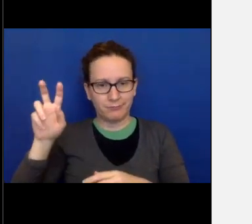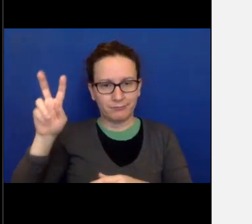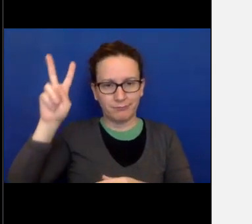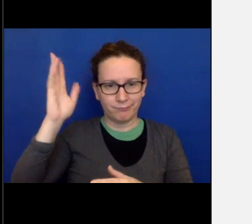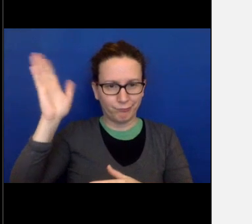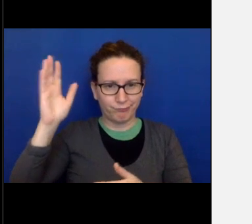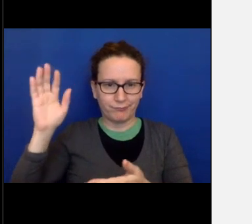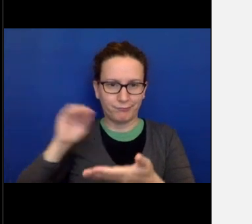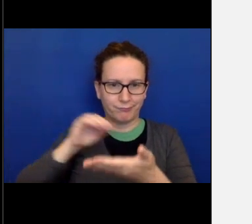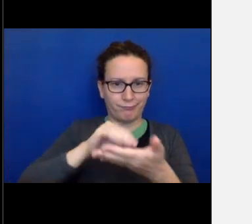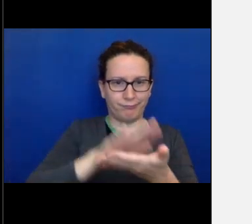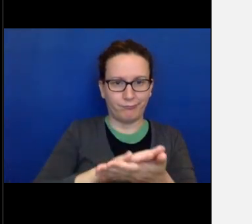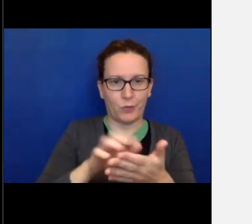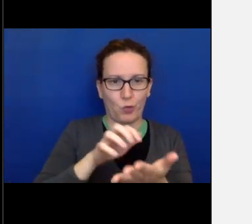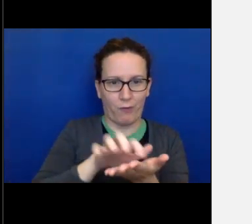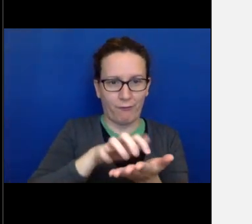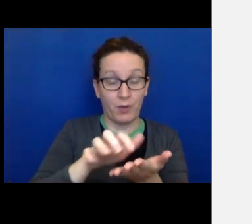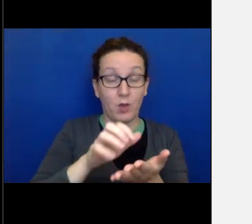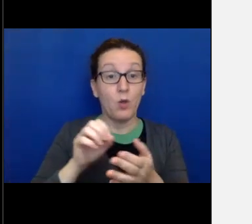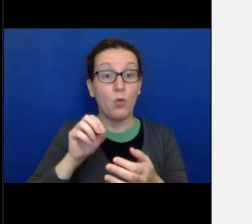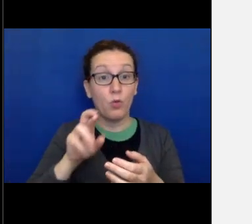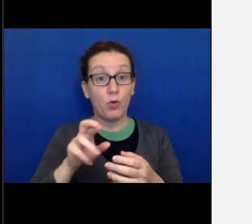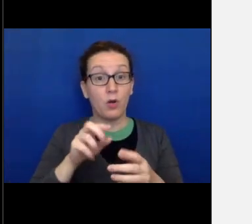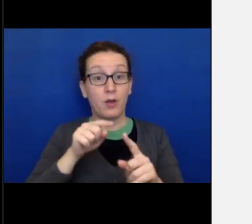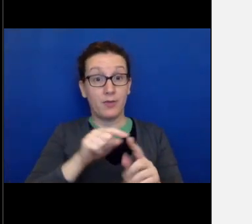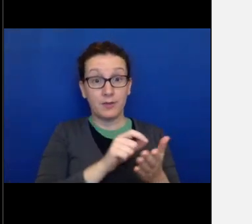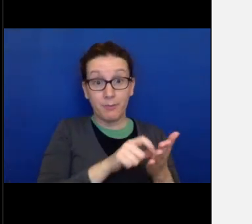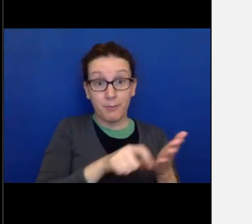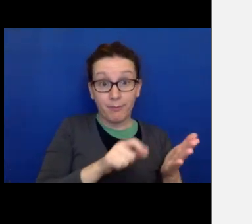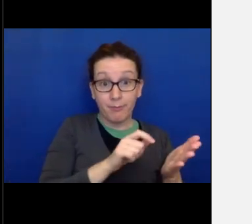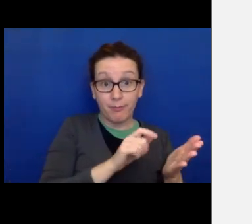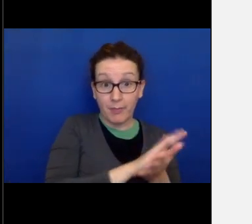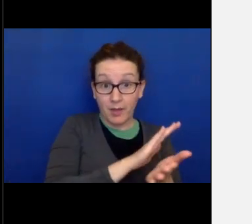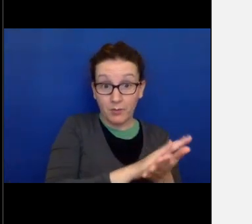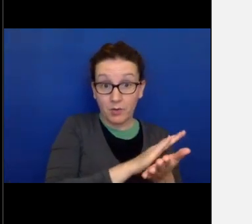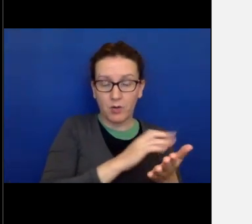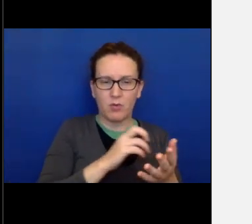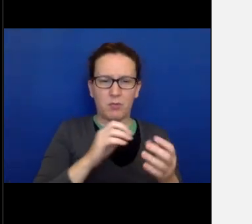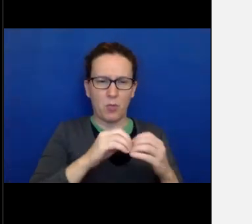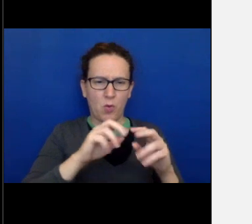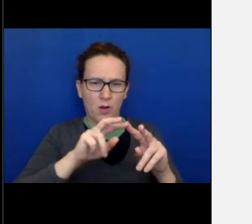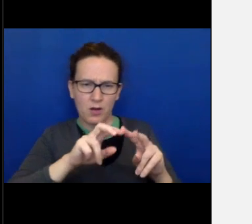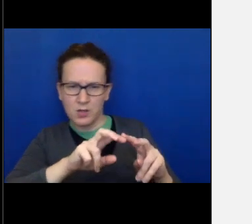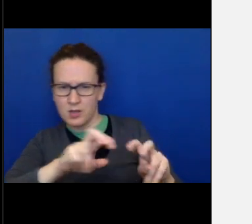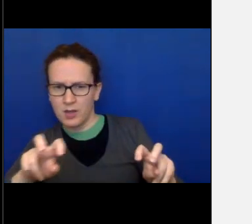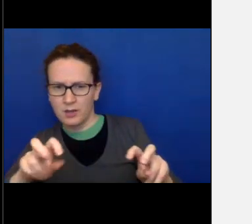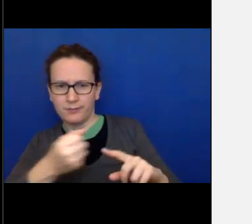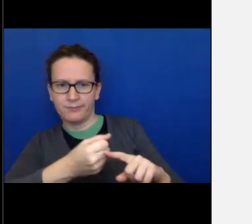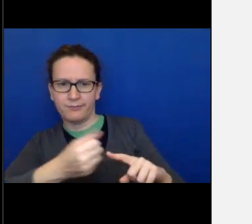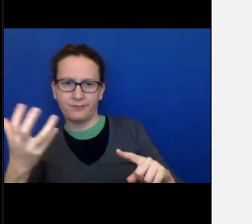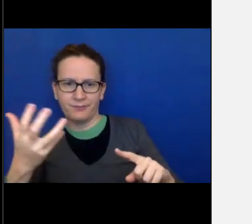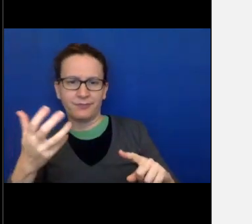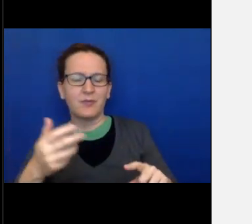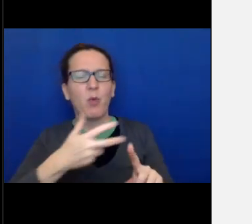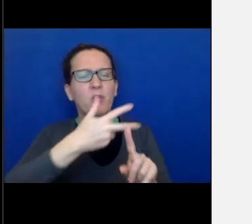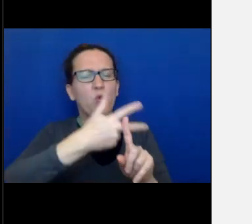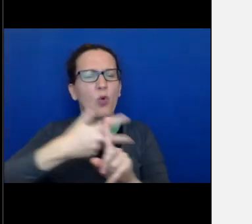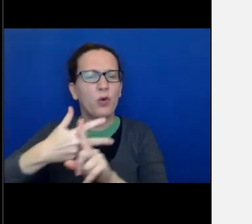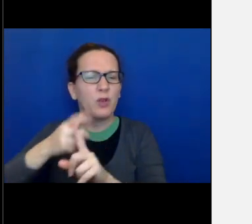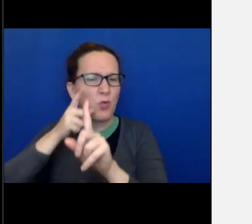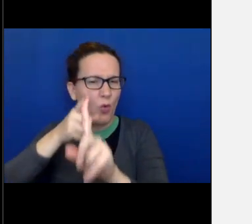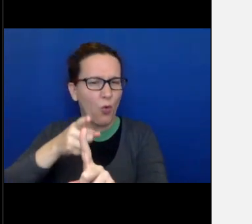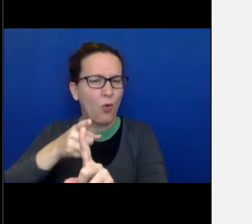to do the analyses for this paper this quarter, right? Set some sort of quarterly goal for yourself. And then you want to